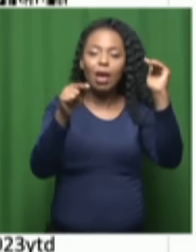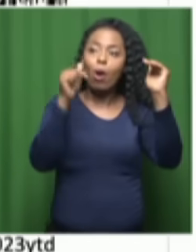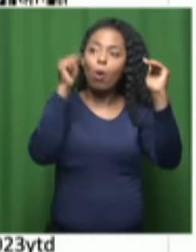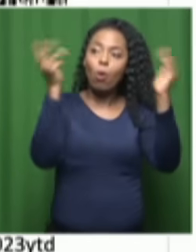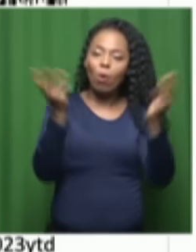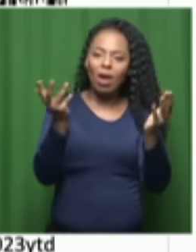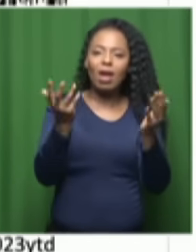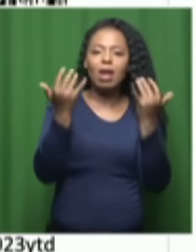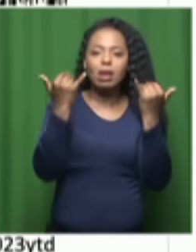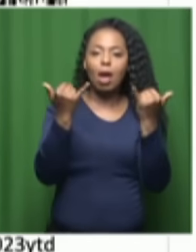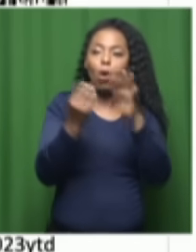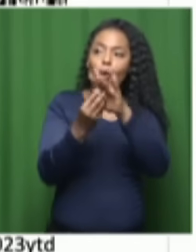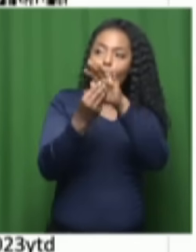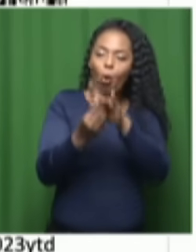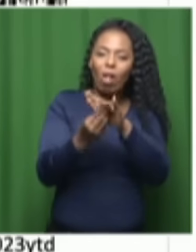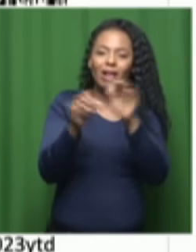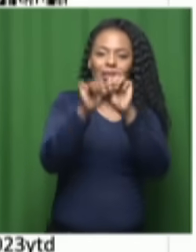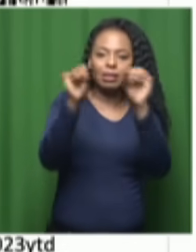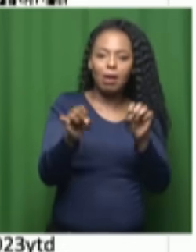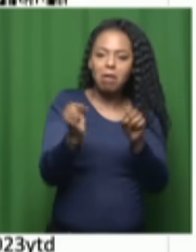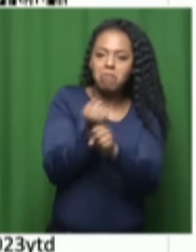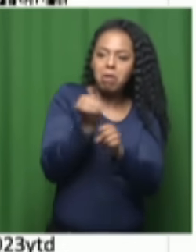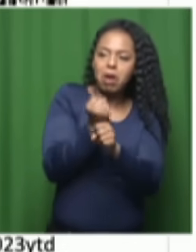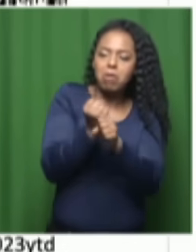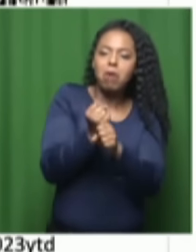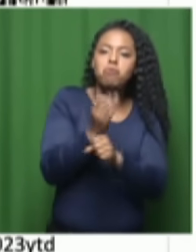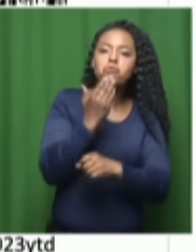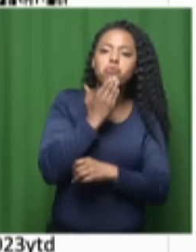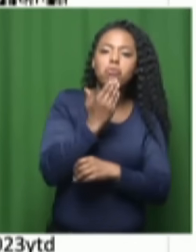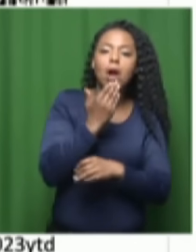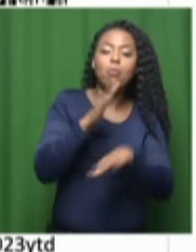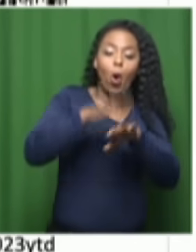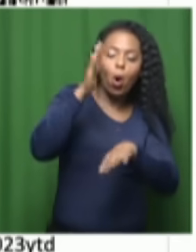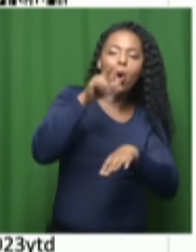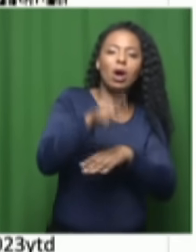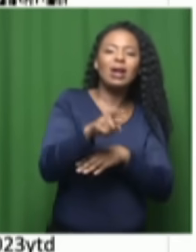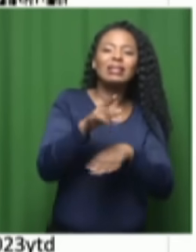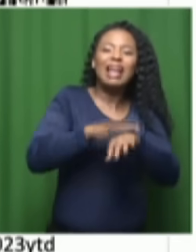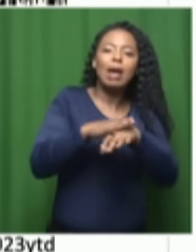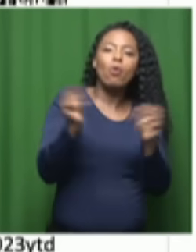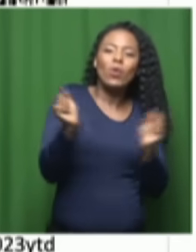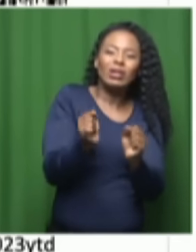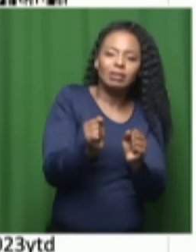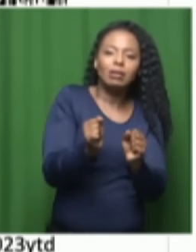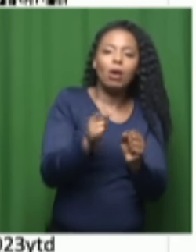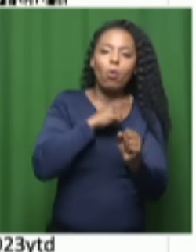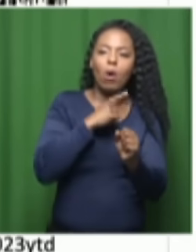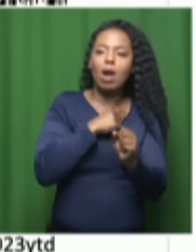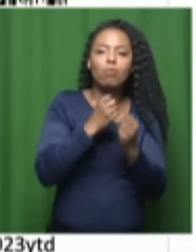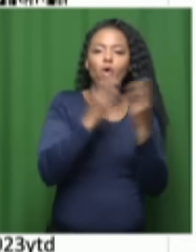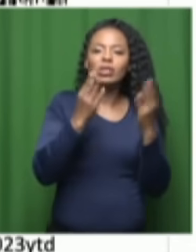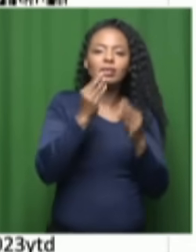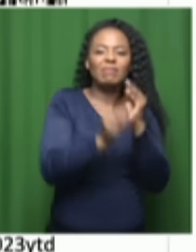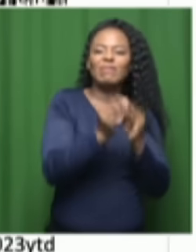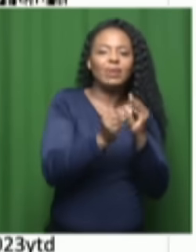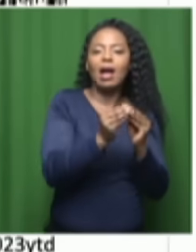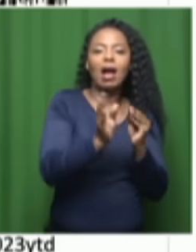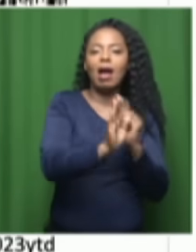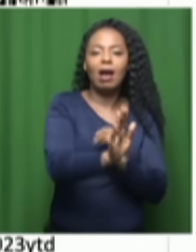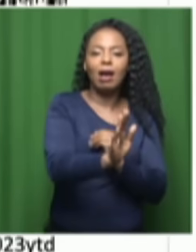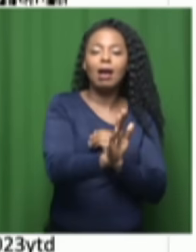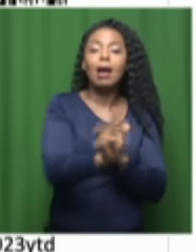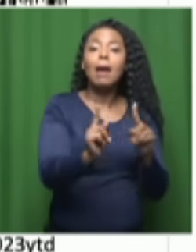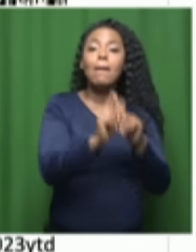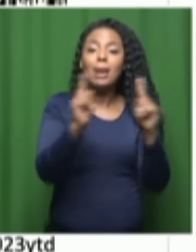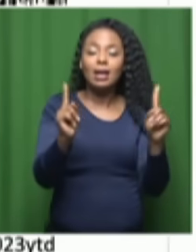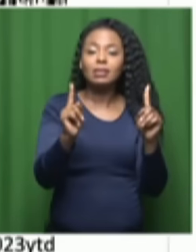coal fleet generates more in winter because it's doing less planned maintenance. But the disturbing